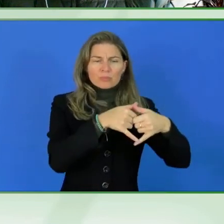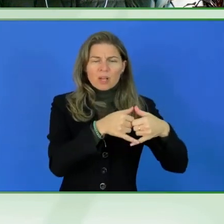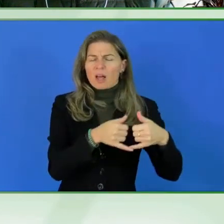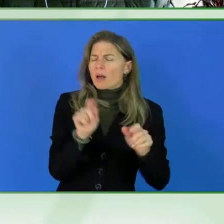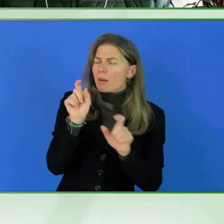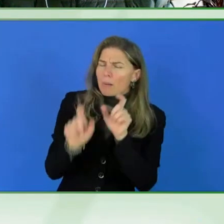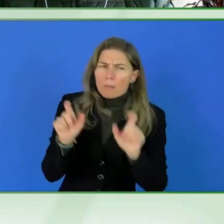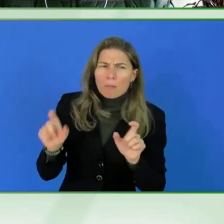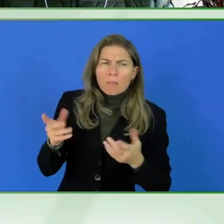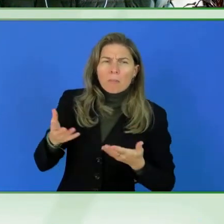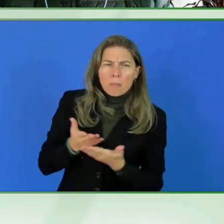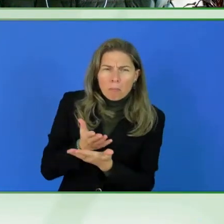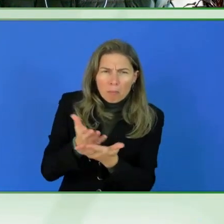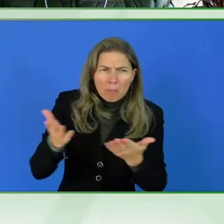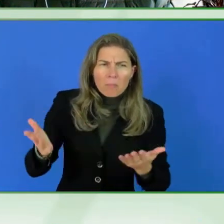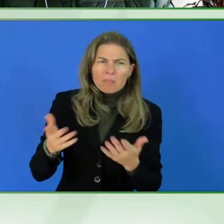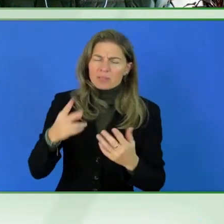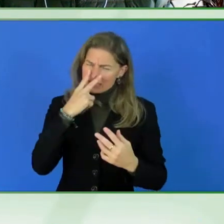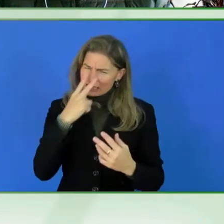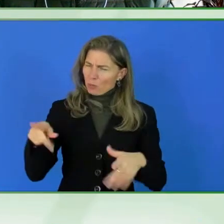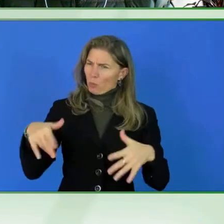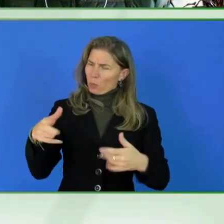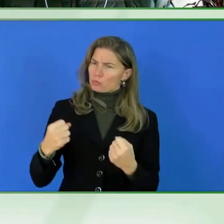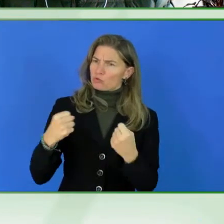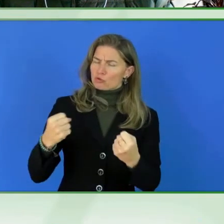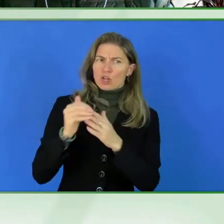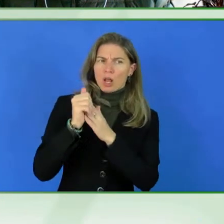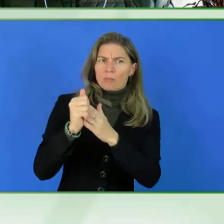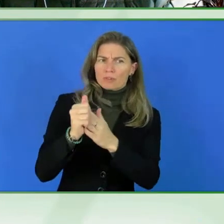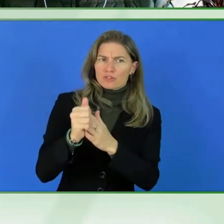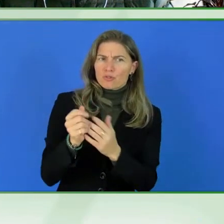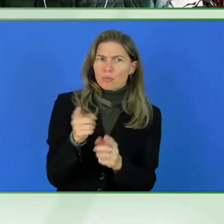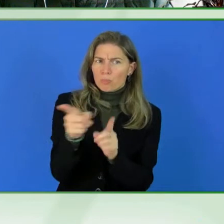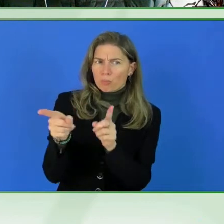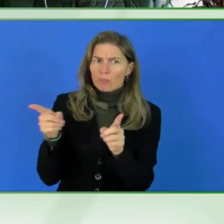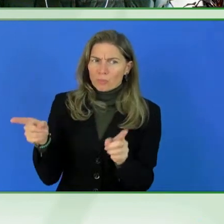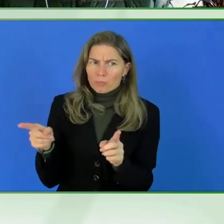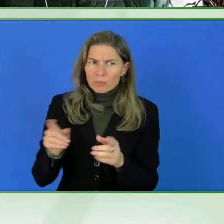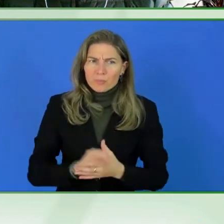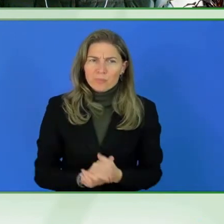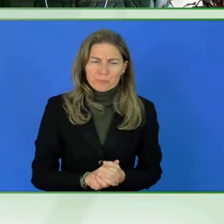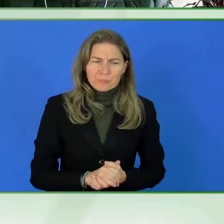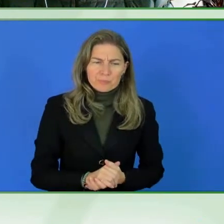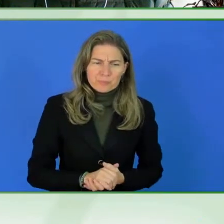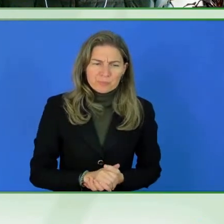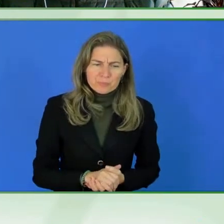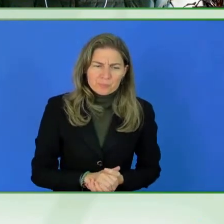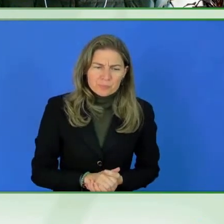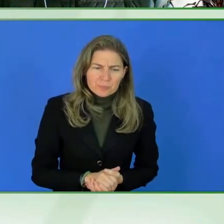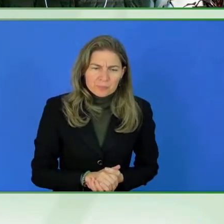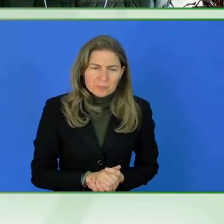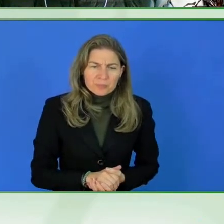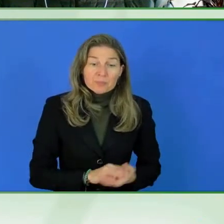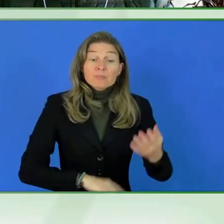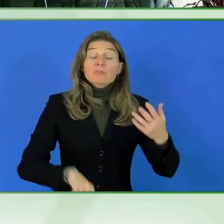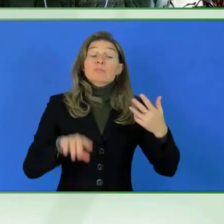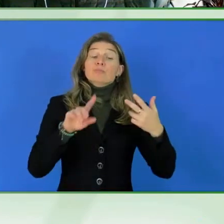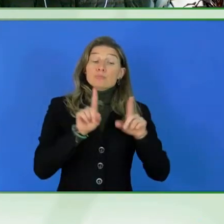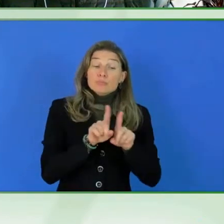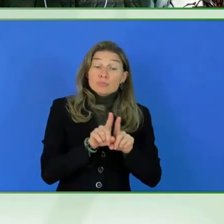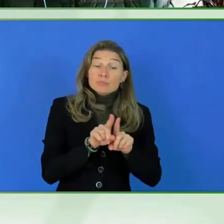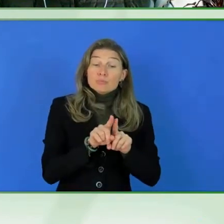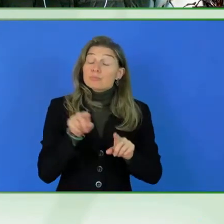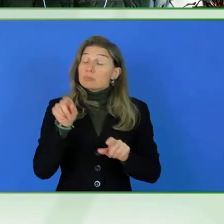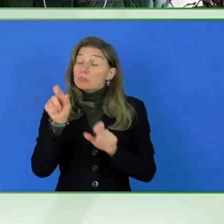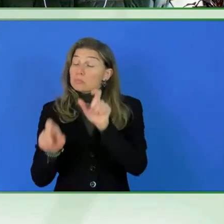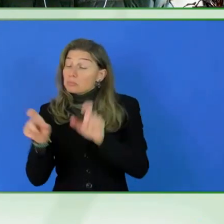some purely for PWD skill development and career advancement, some for our non-PWD colleagues and